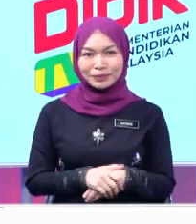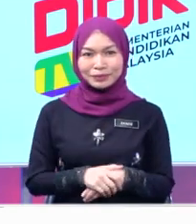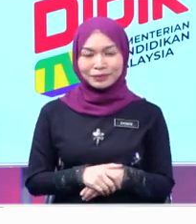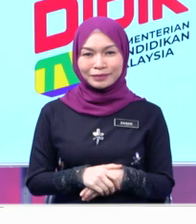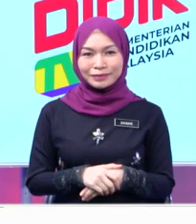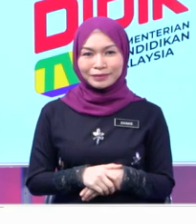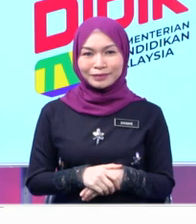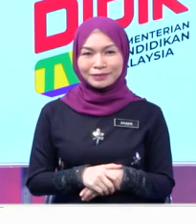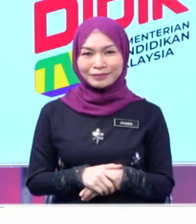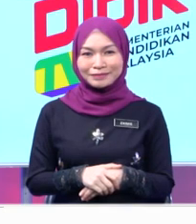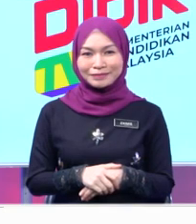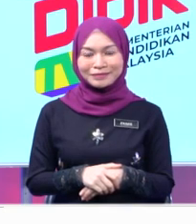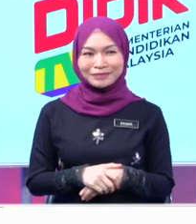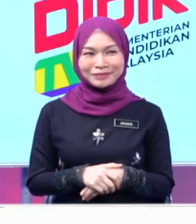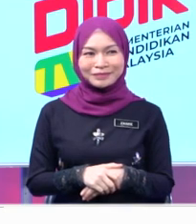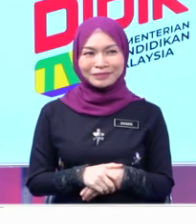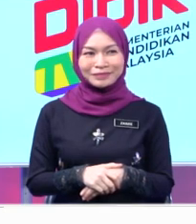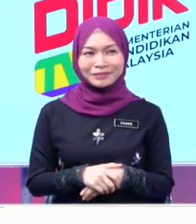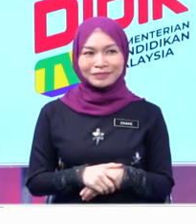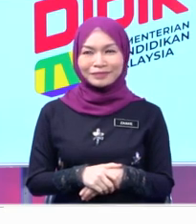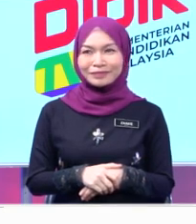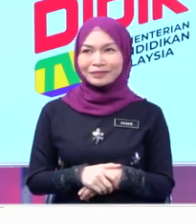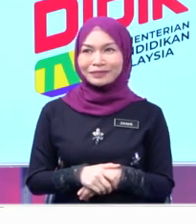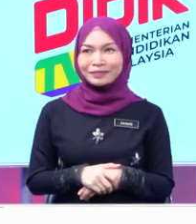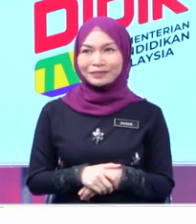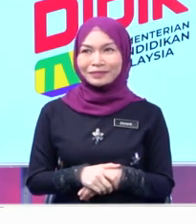Shouldn't. Good. And what about our... It's. Sorry?